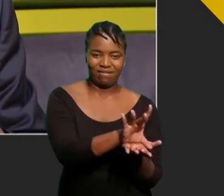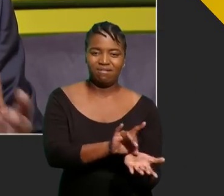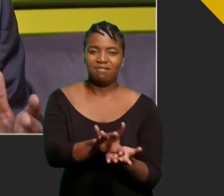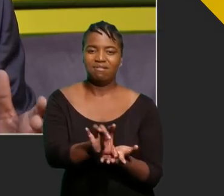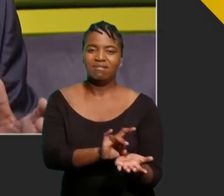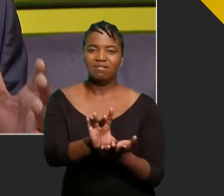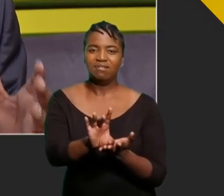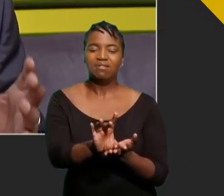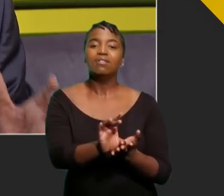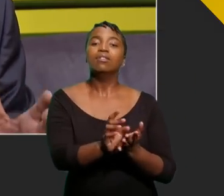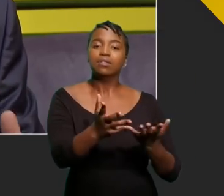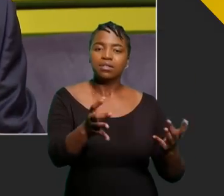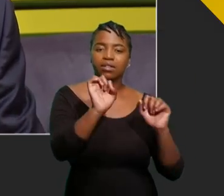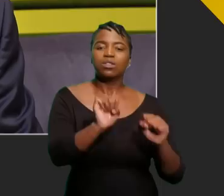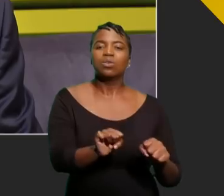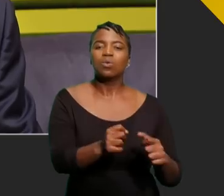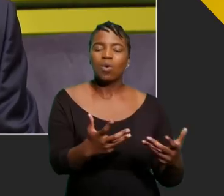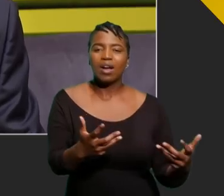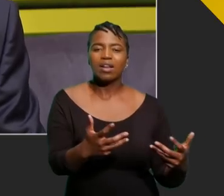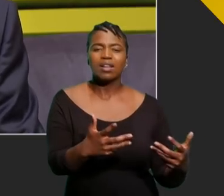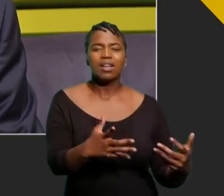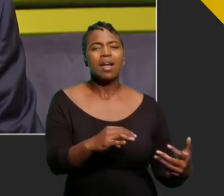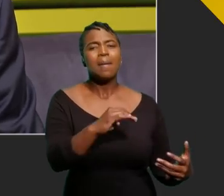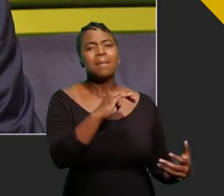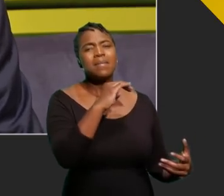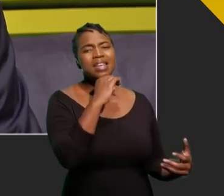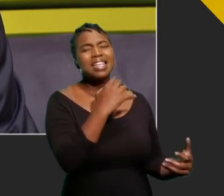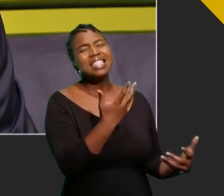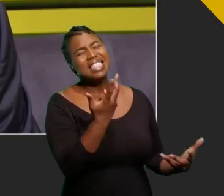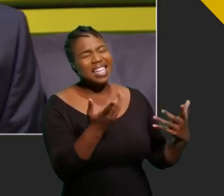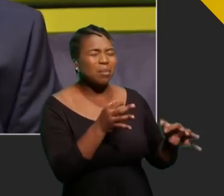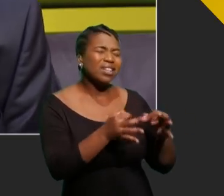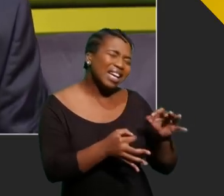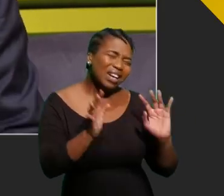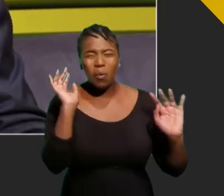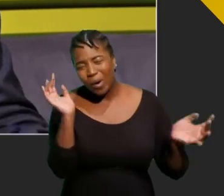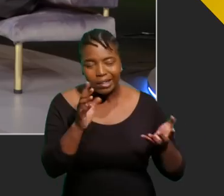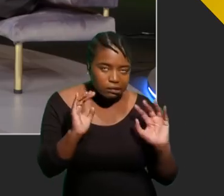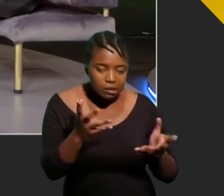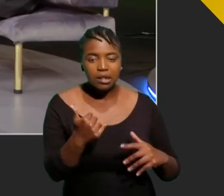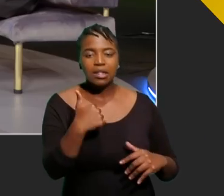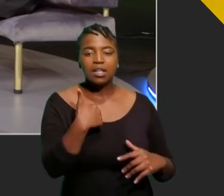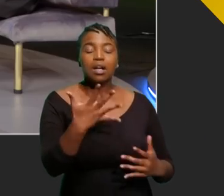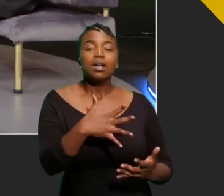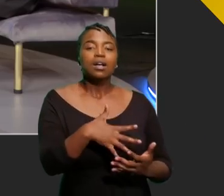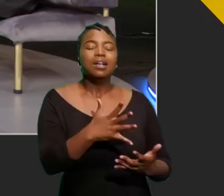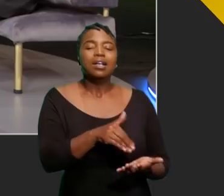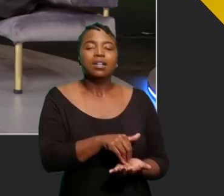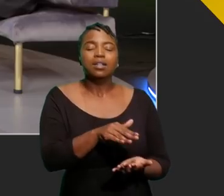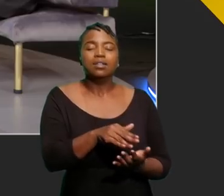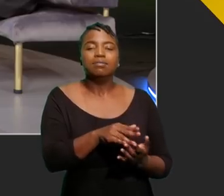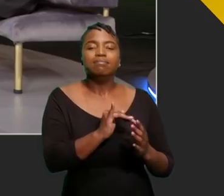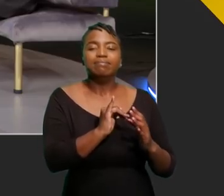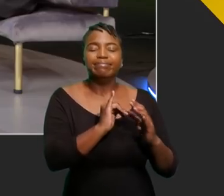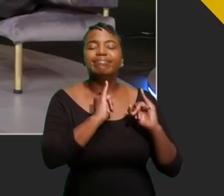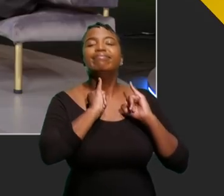and weaker individuals were put in those institutions. So are the weakened state or politicized, Butita? Well, let me say weakened, because you know what we mean by